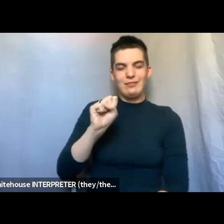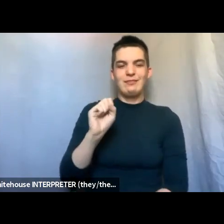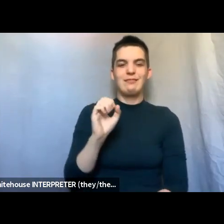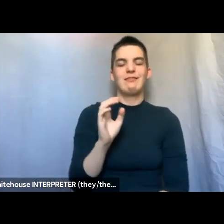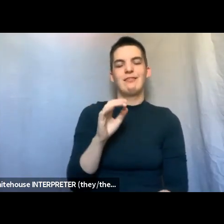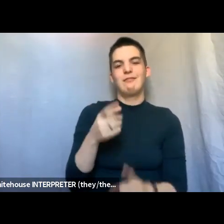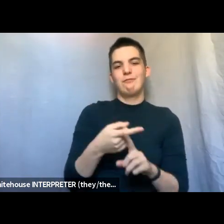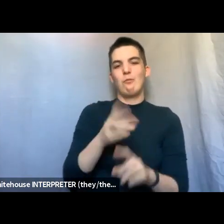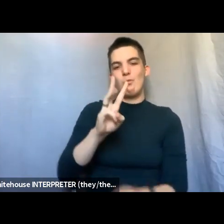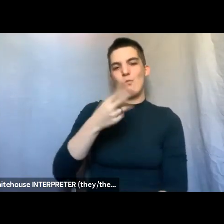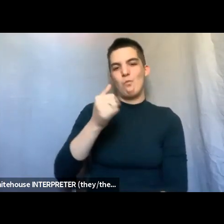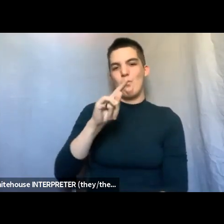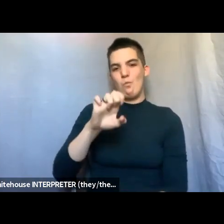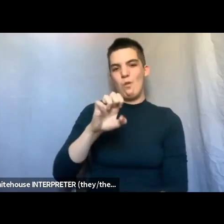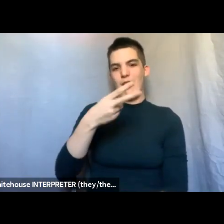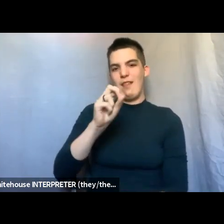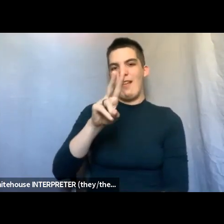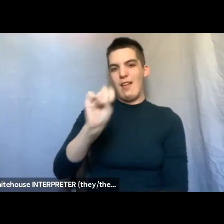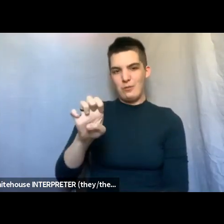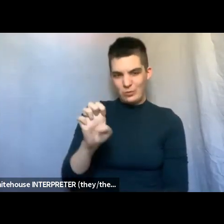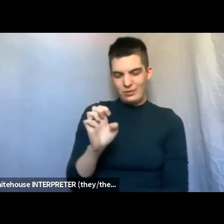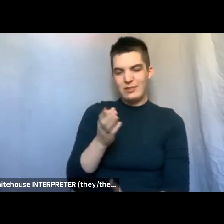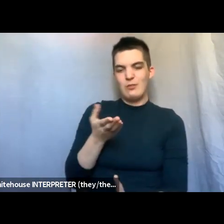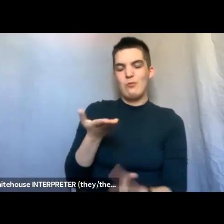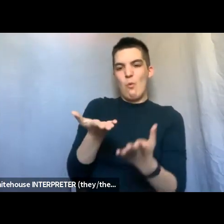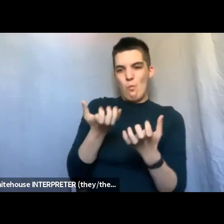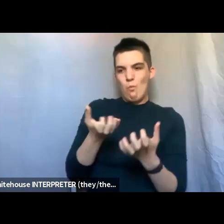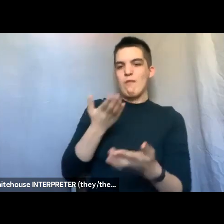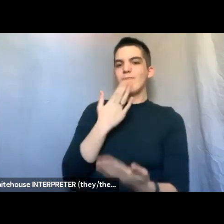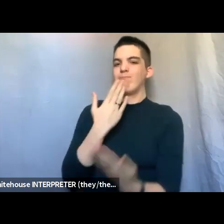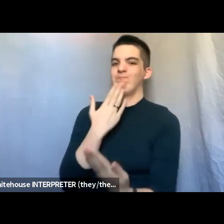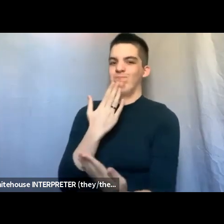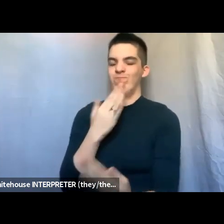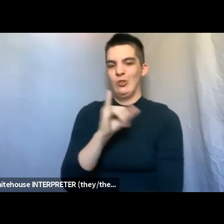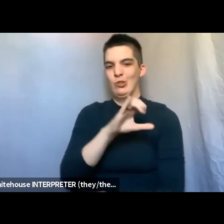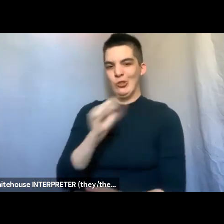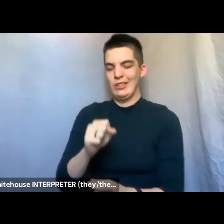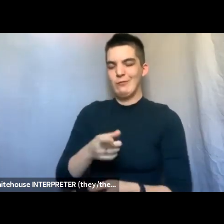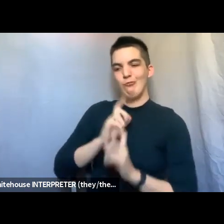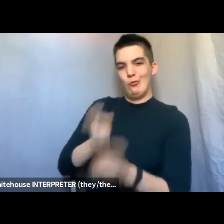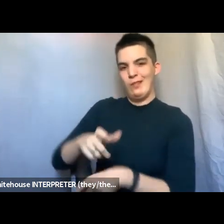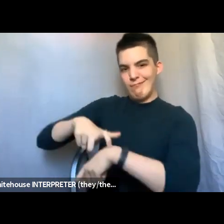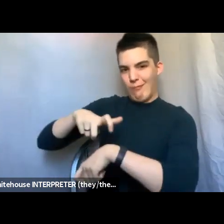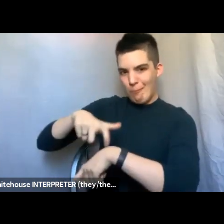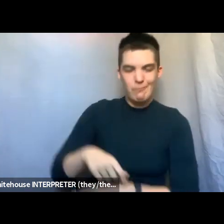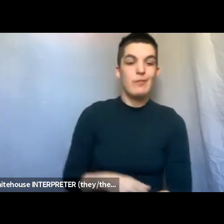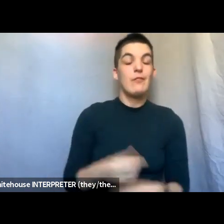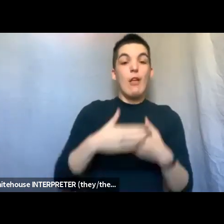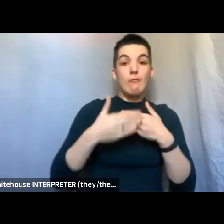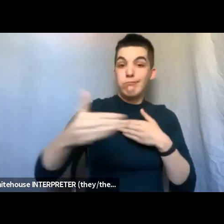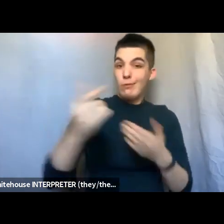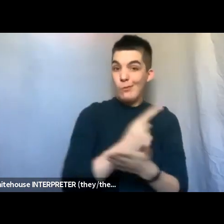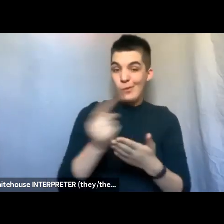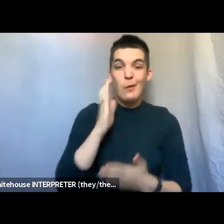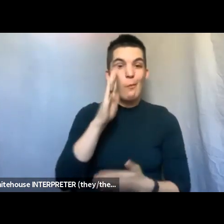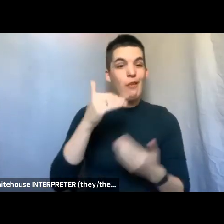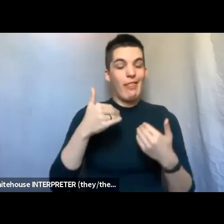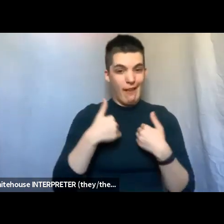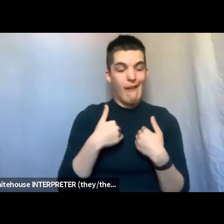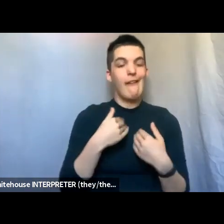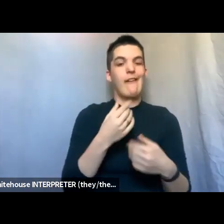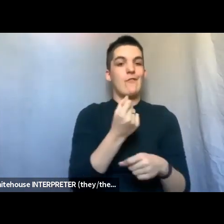to thank Jess for all the time that is being donated to this project. Also, the rest of the week, they'll be at 11 a.m.